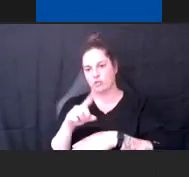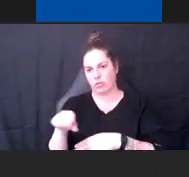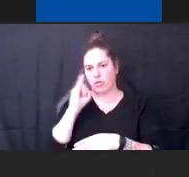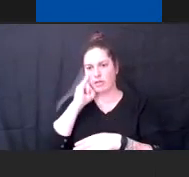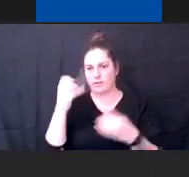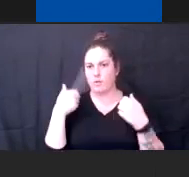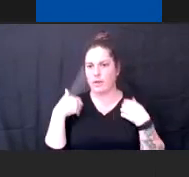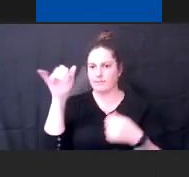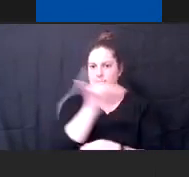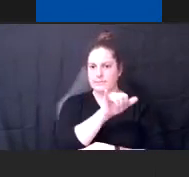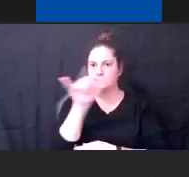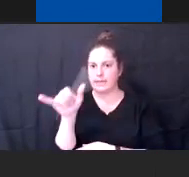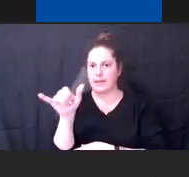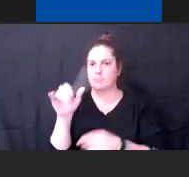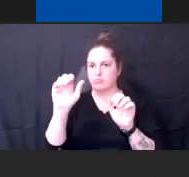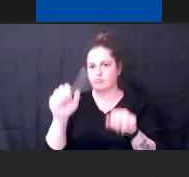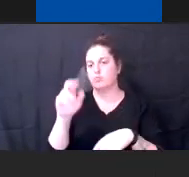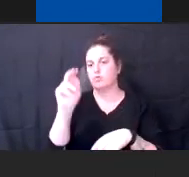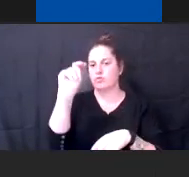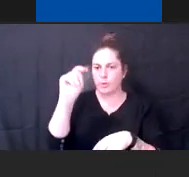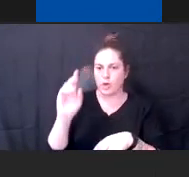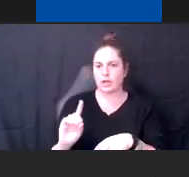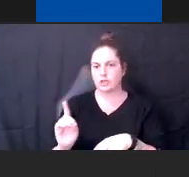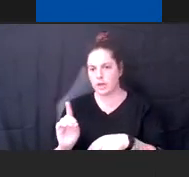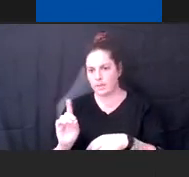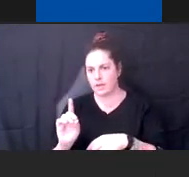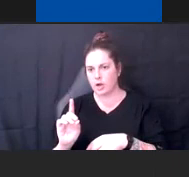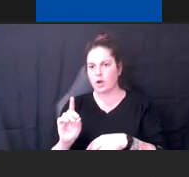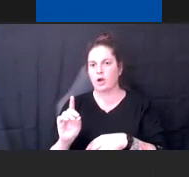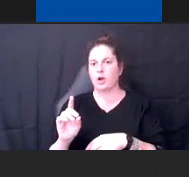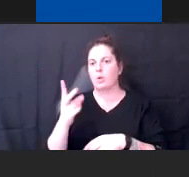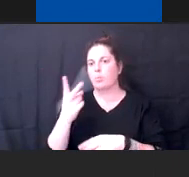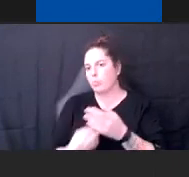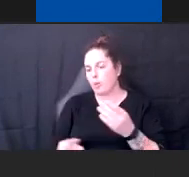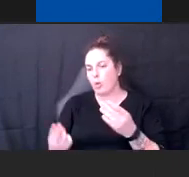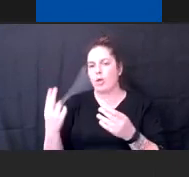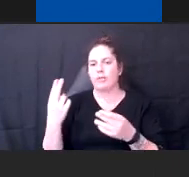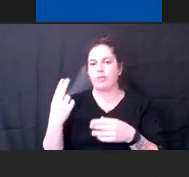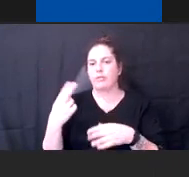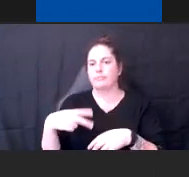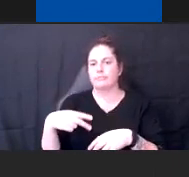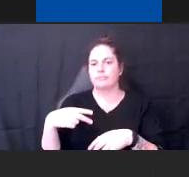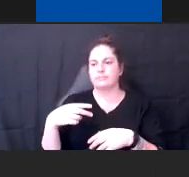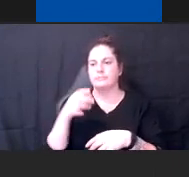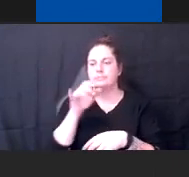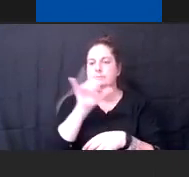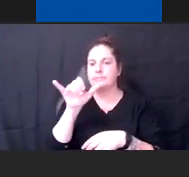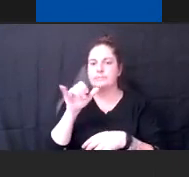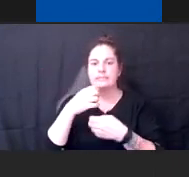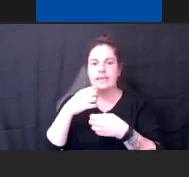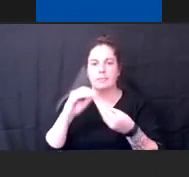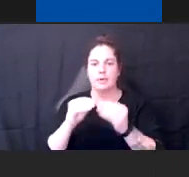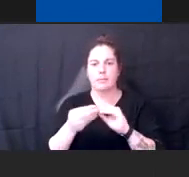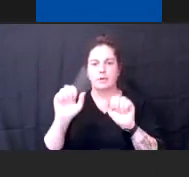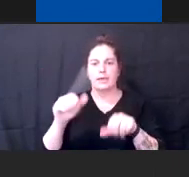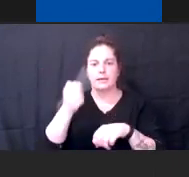right? If the numerator and denominator are both multiples of the same number, you can cancel out portions of